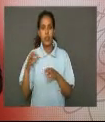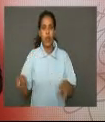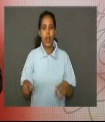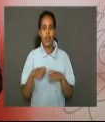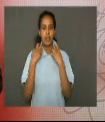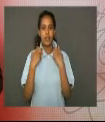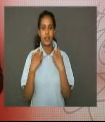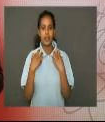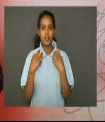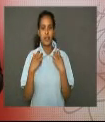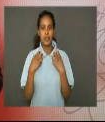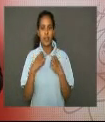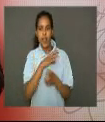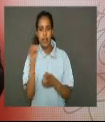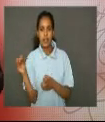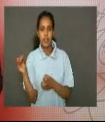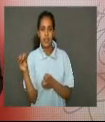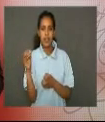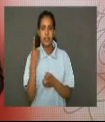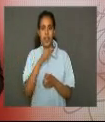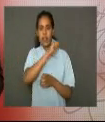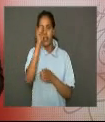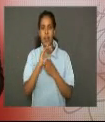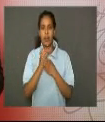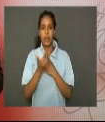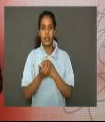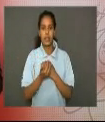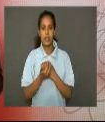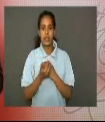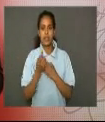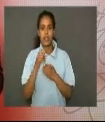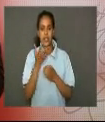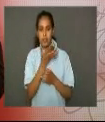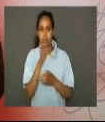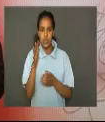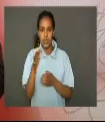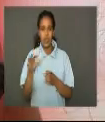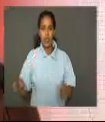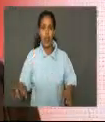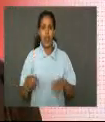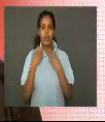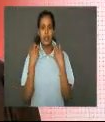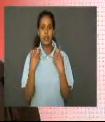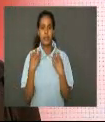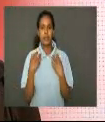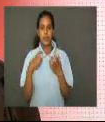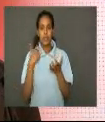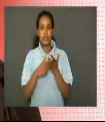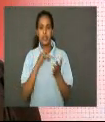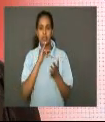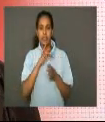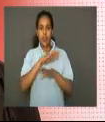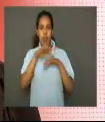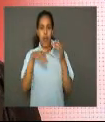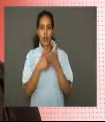colliding, and the temperature of the species colliding. This is all